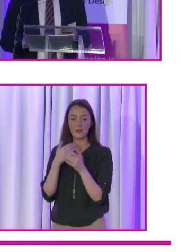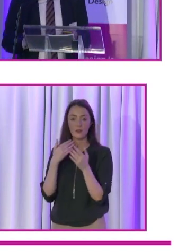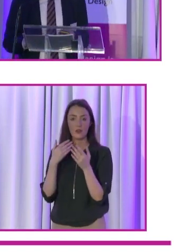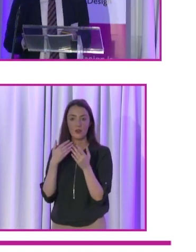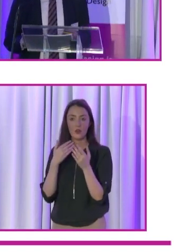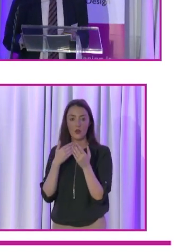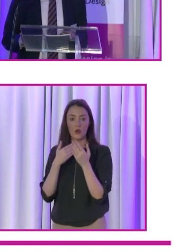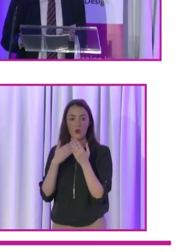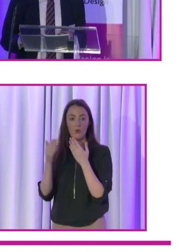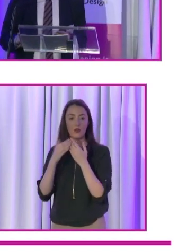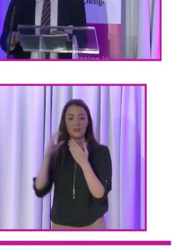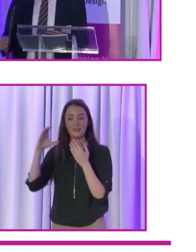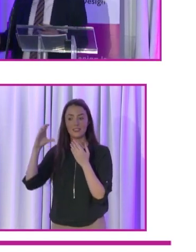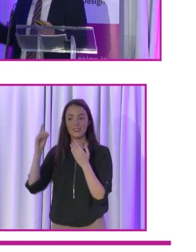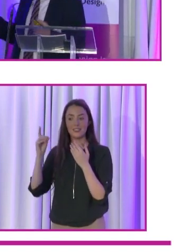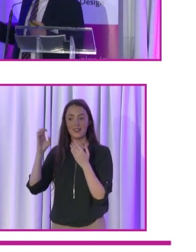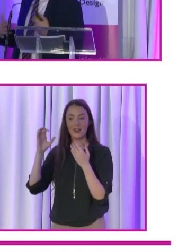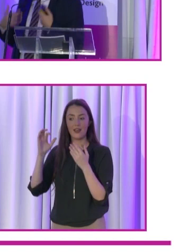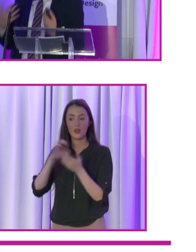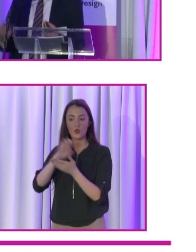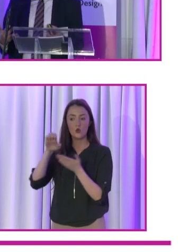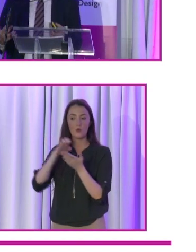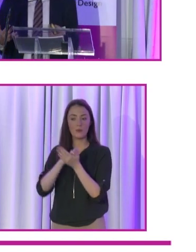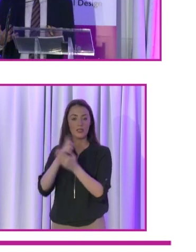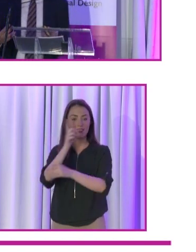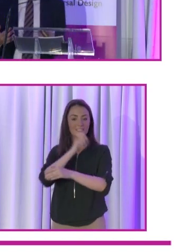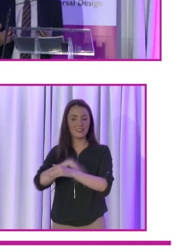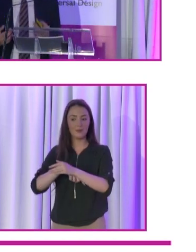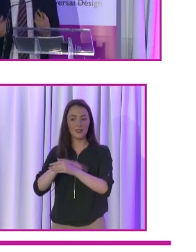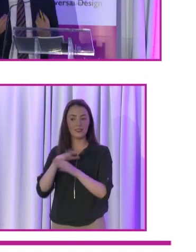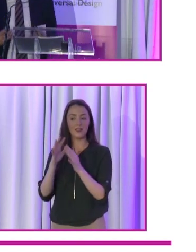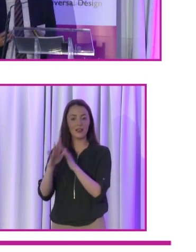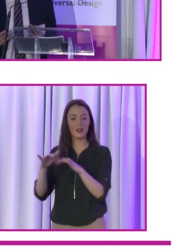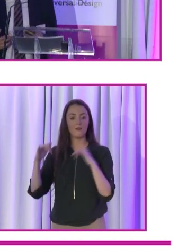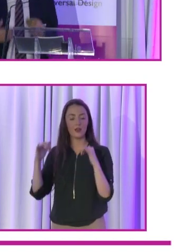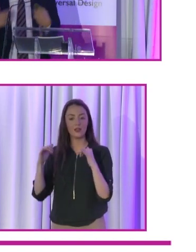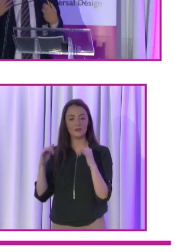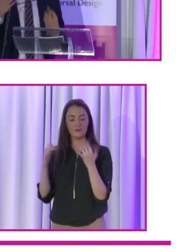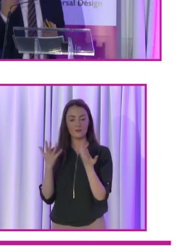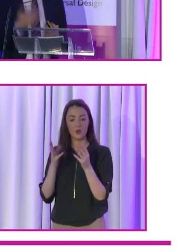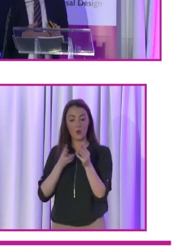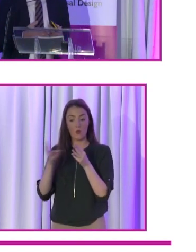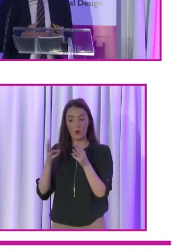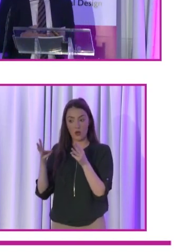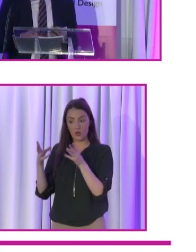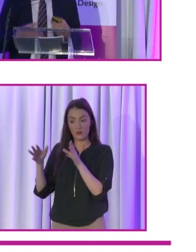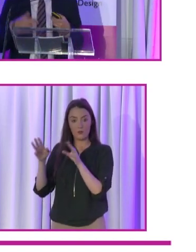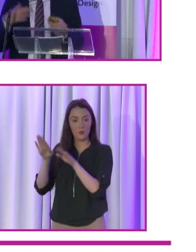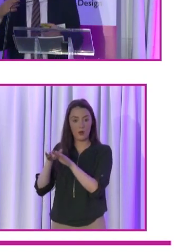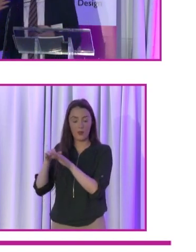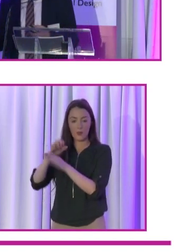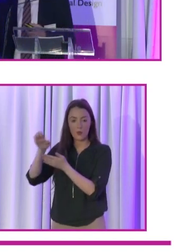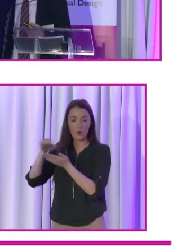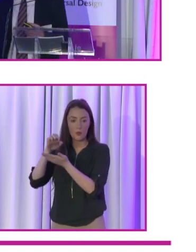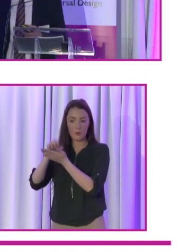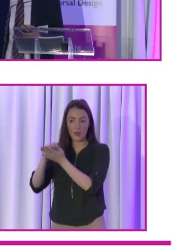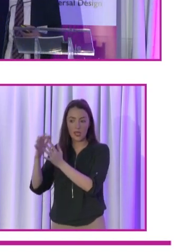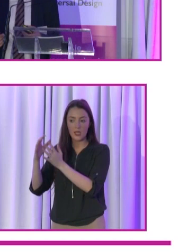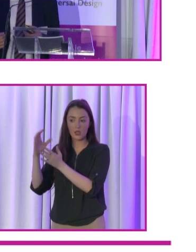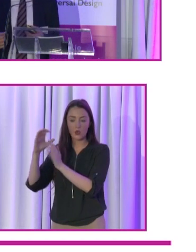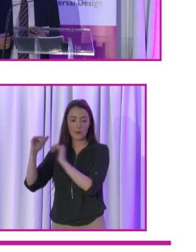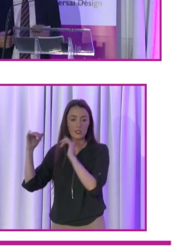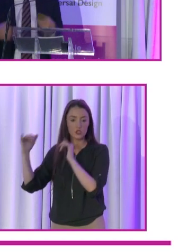EDF approach in this regard. We've been, as an advocacy organization, we work very closely with the European Commission, with the